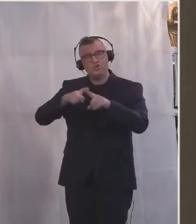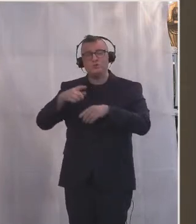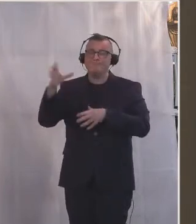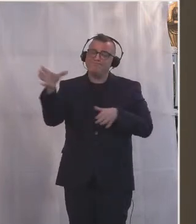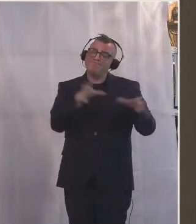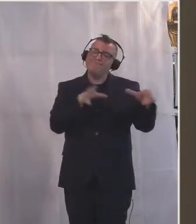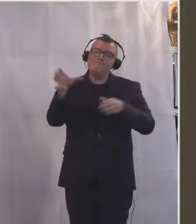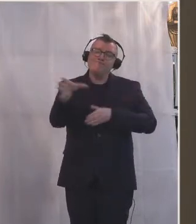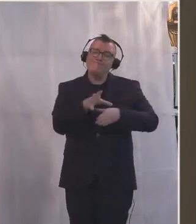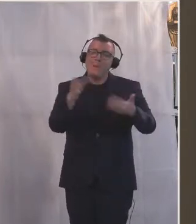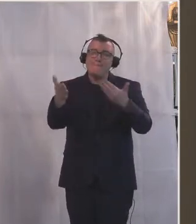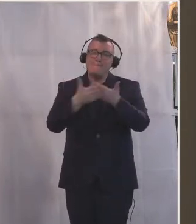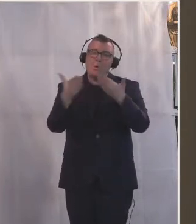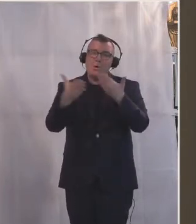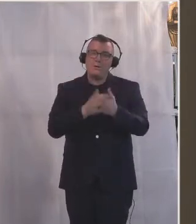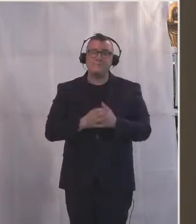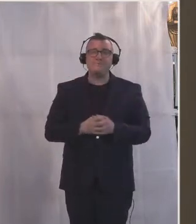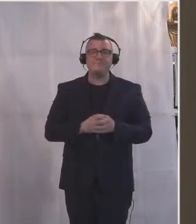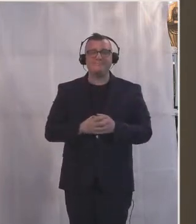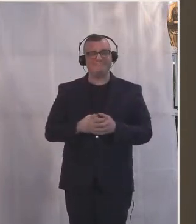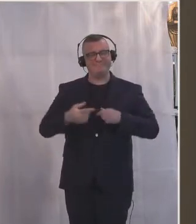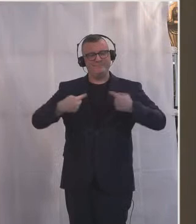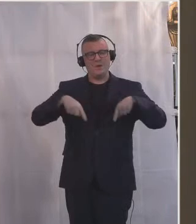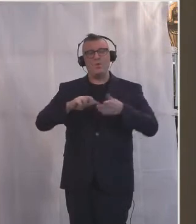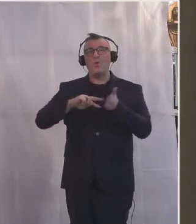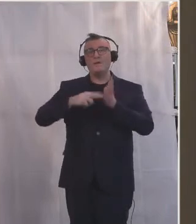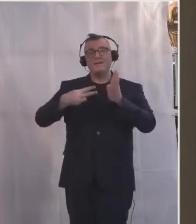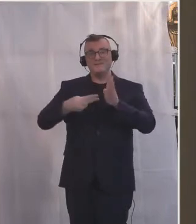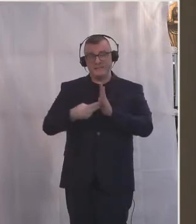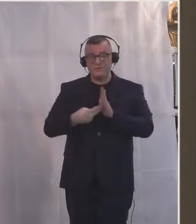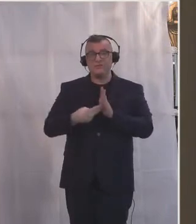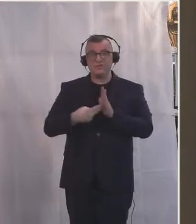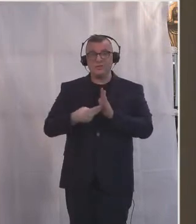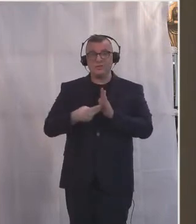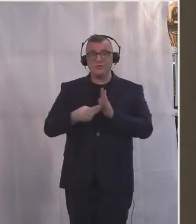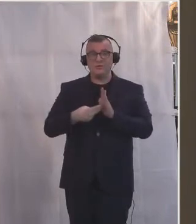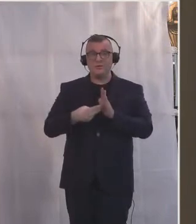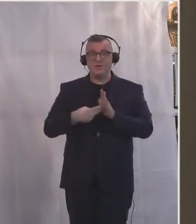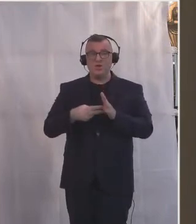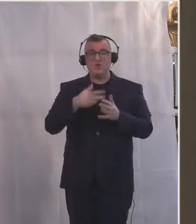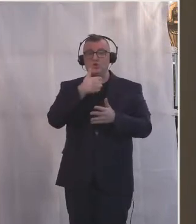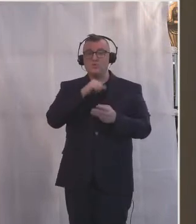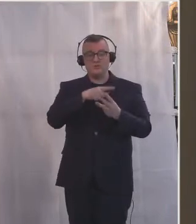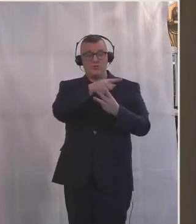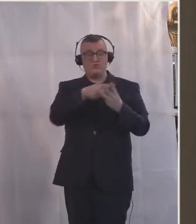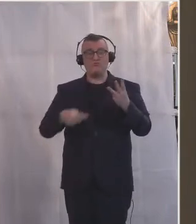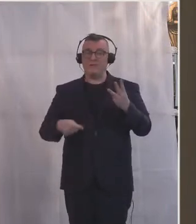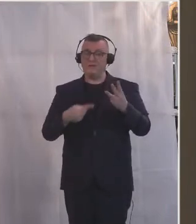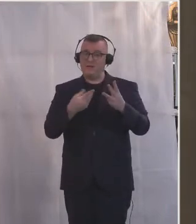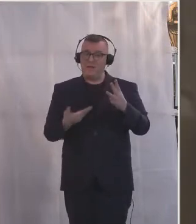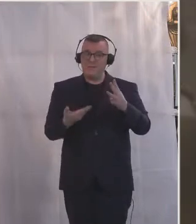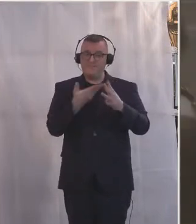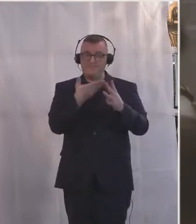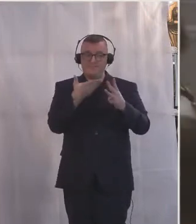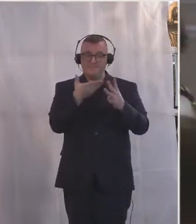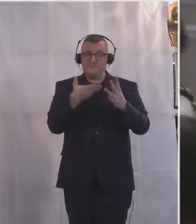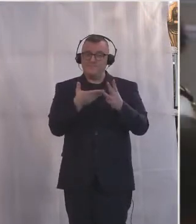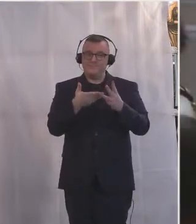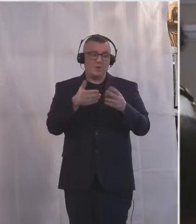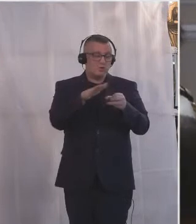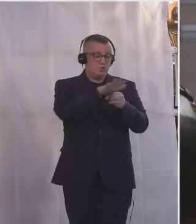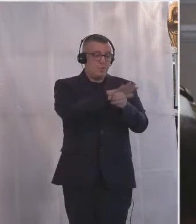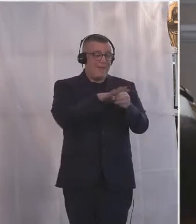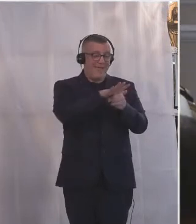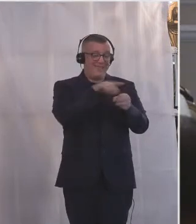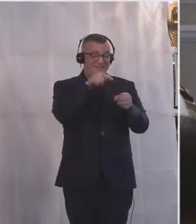environment. Innovate UK works on the basis of 3 axes. We have domains